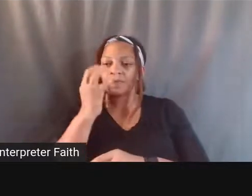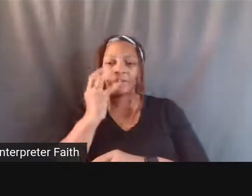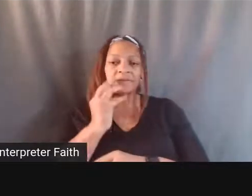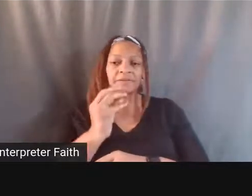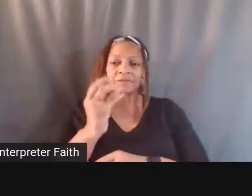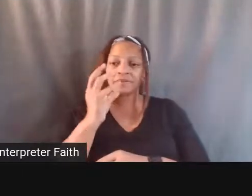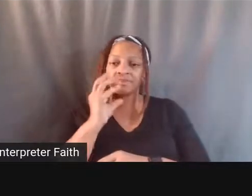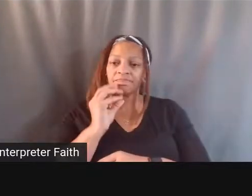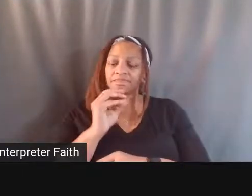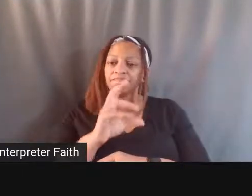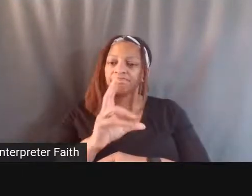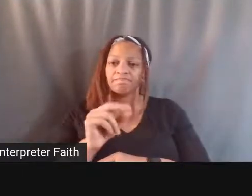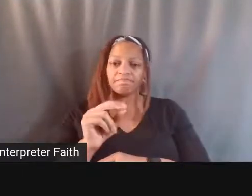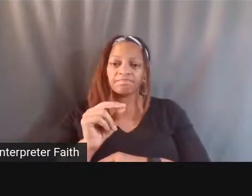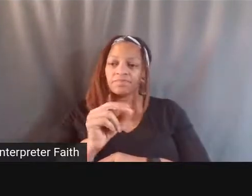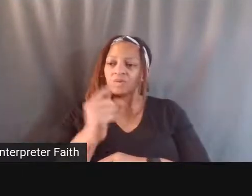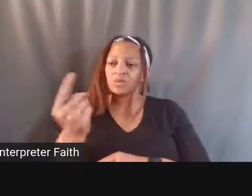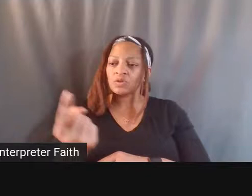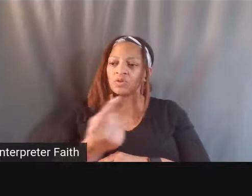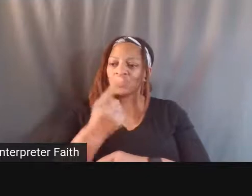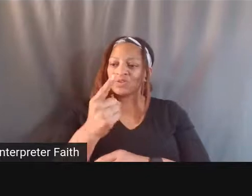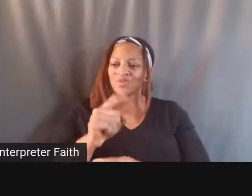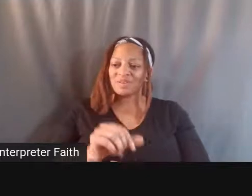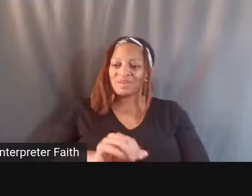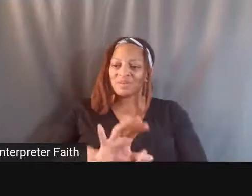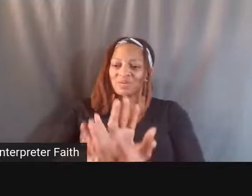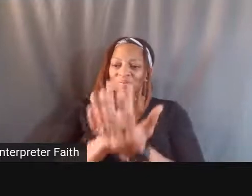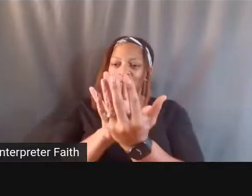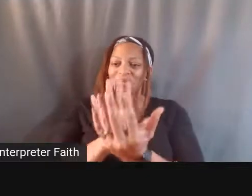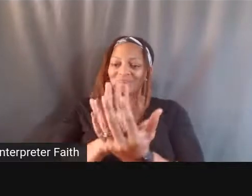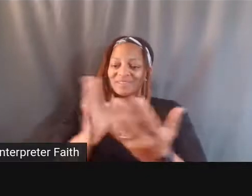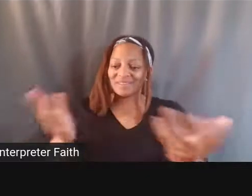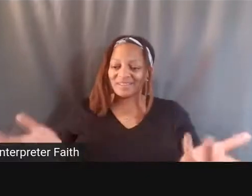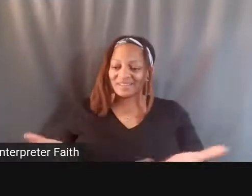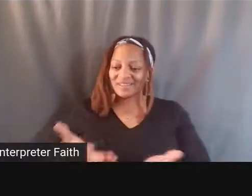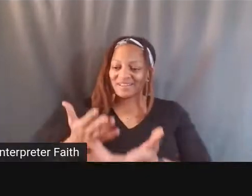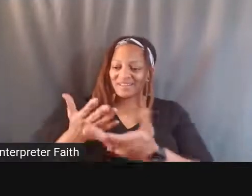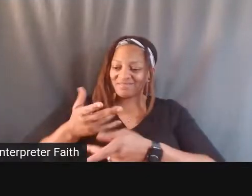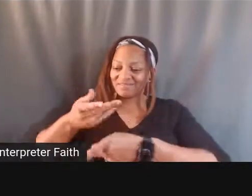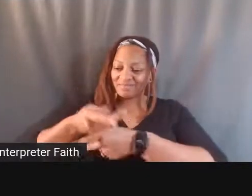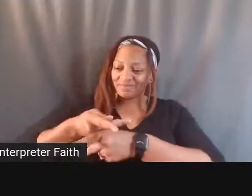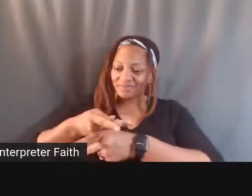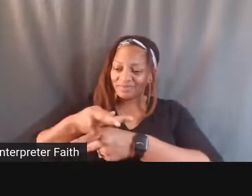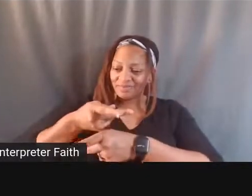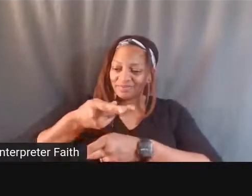Only to be as present and caring as you can.